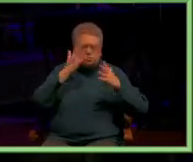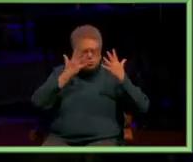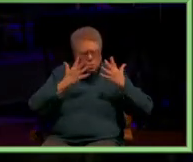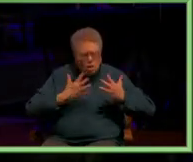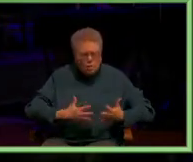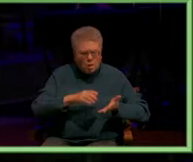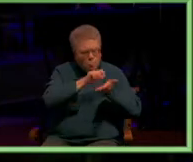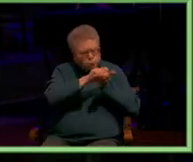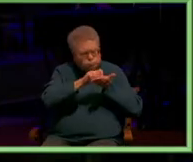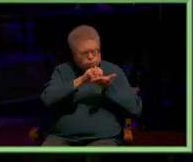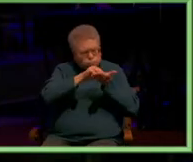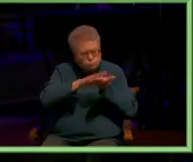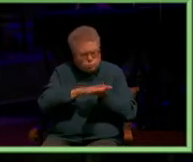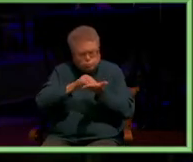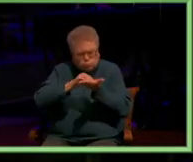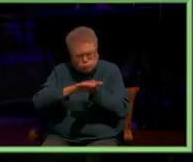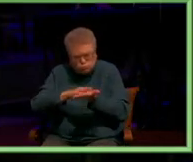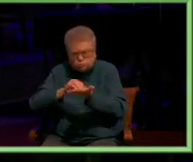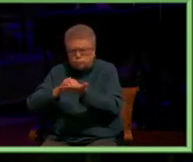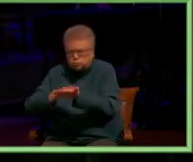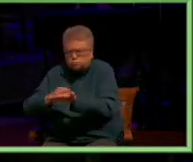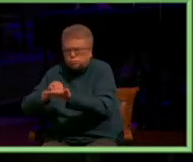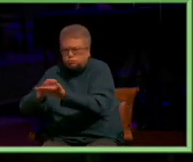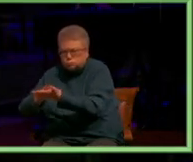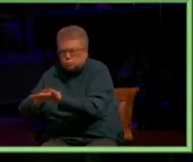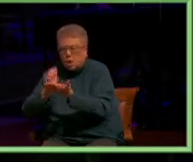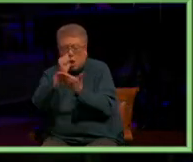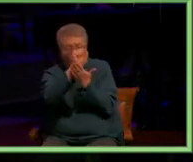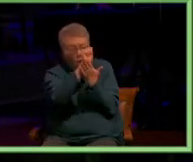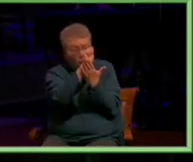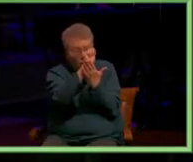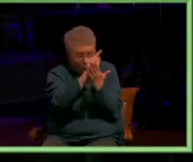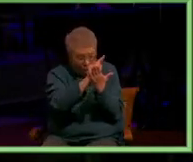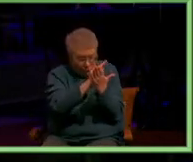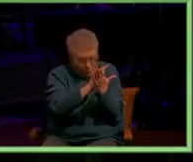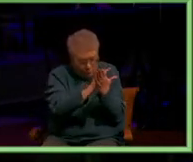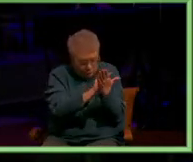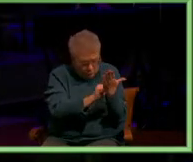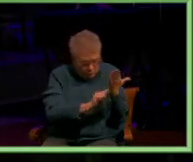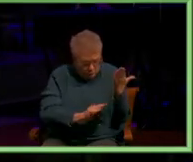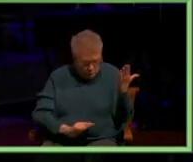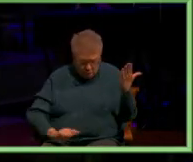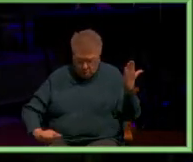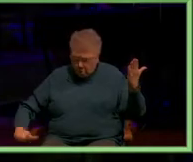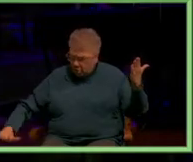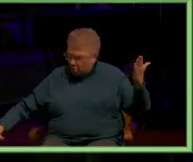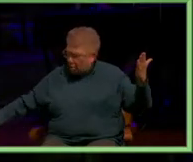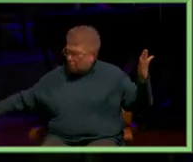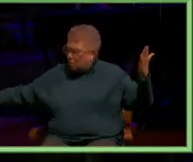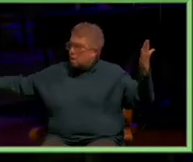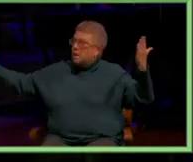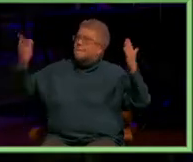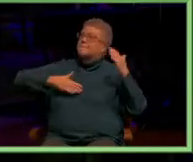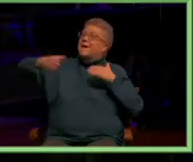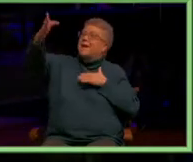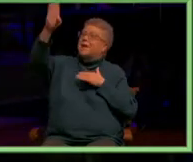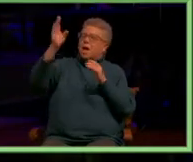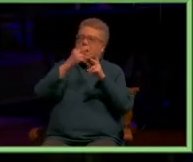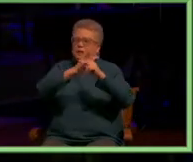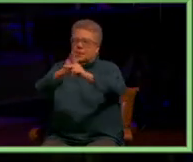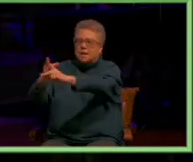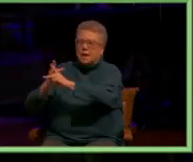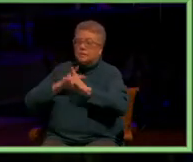here's what I would say to you. Every single one of those details, my God cares about, because he sent his son to enter into